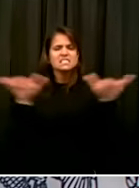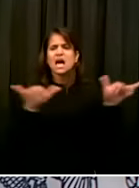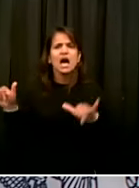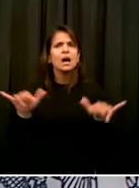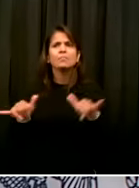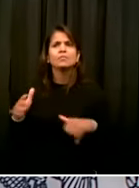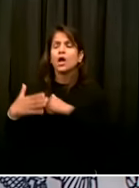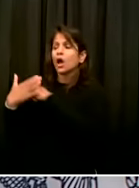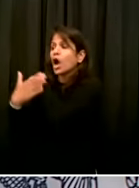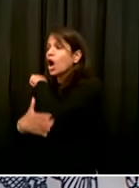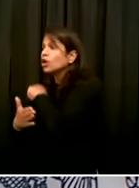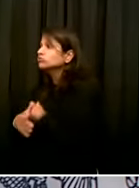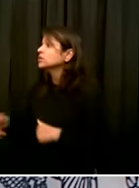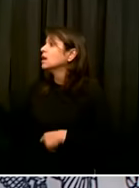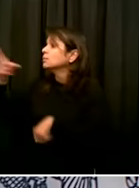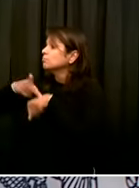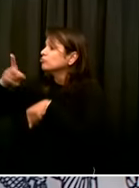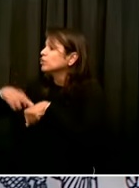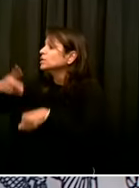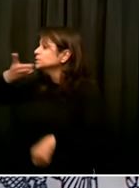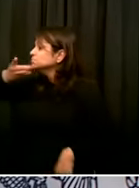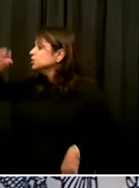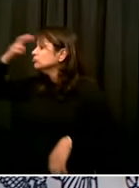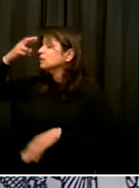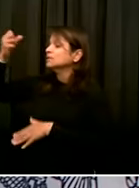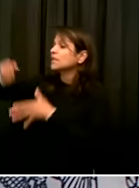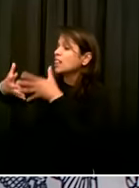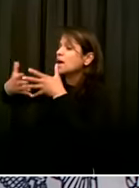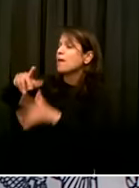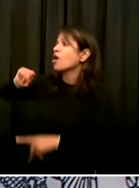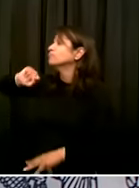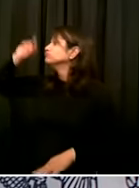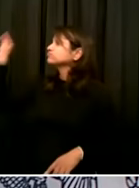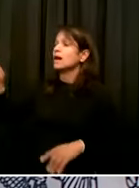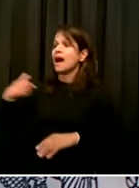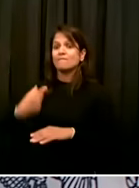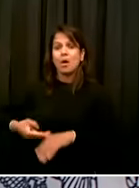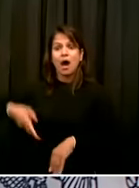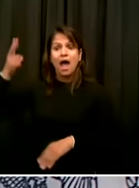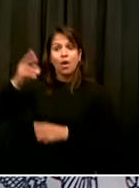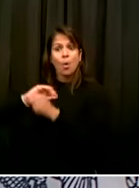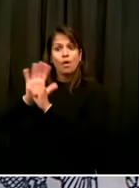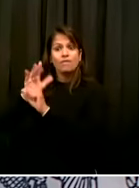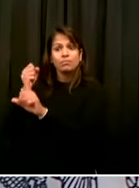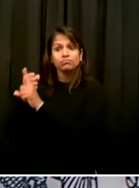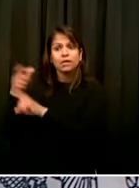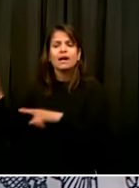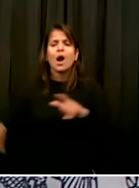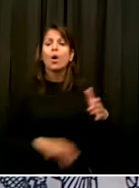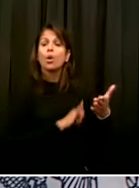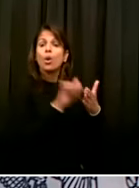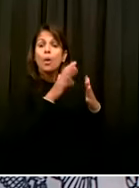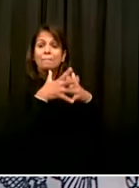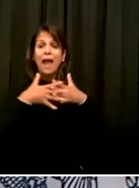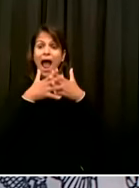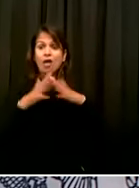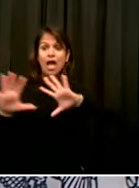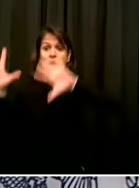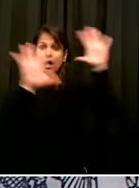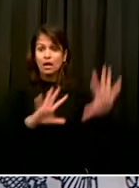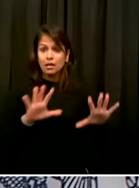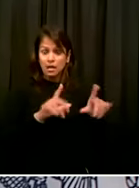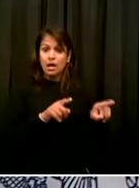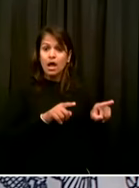more than others. This speaks to many of the restaurants in the area, particularly those that are availing themselves of the newly opened